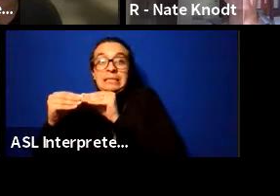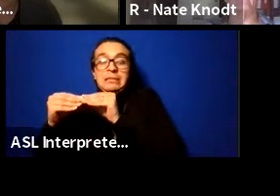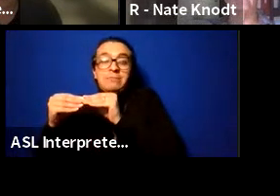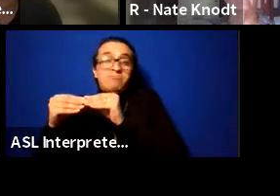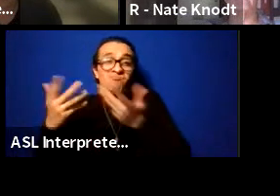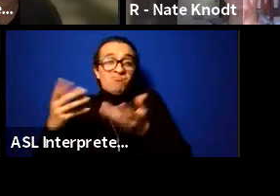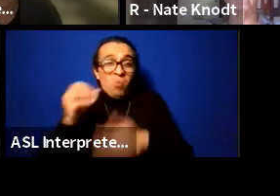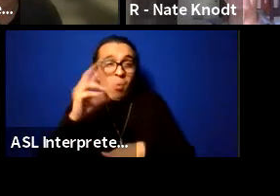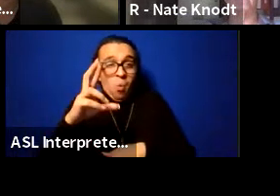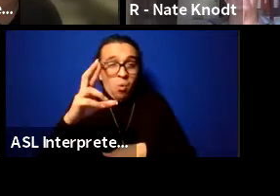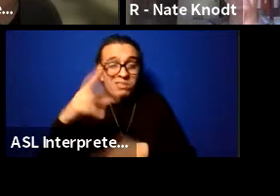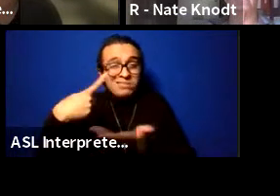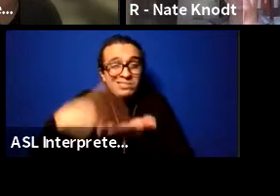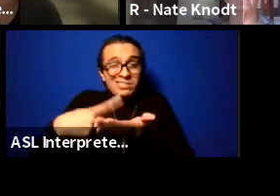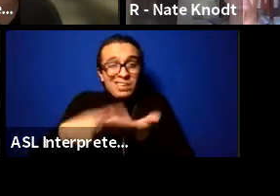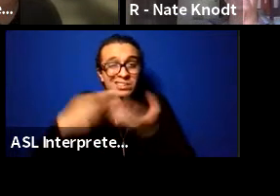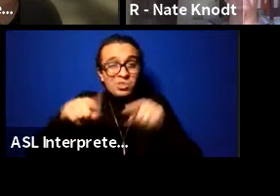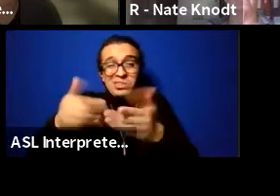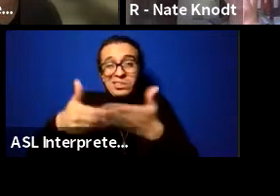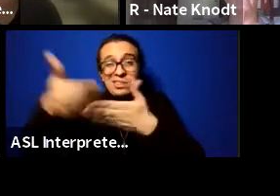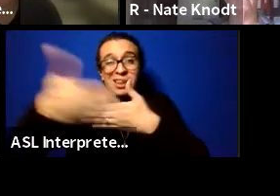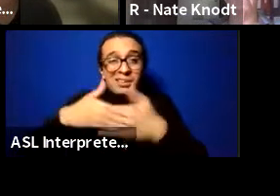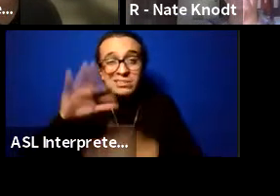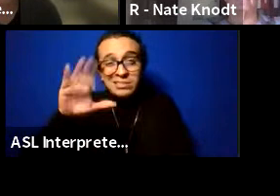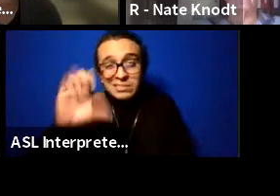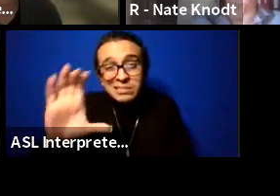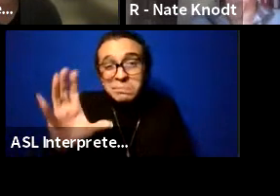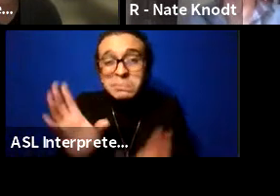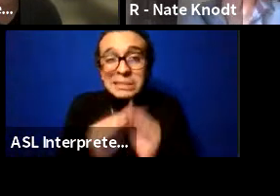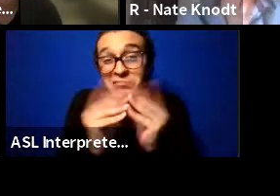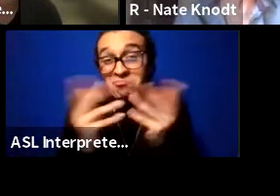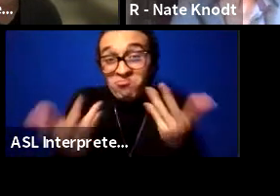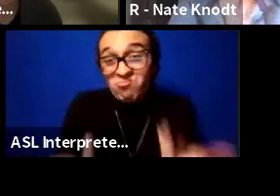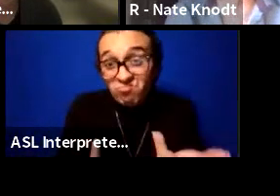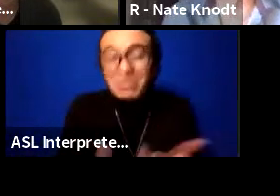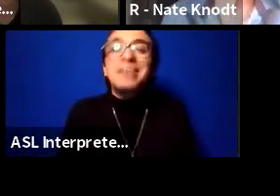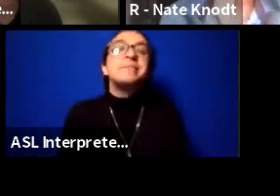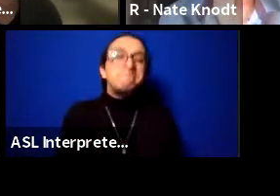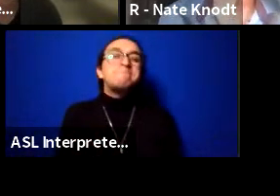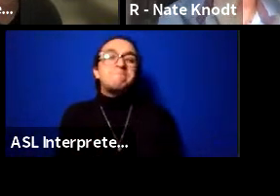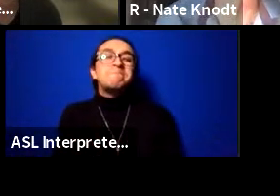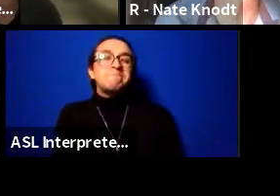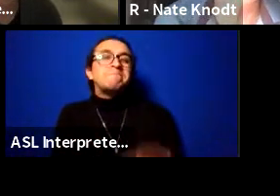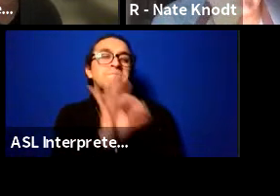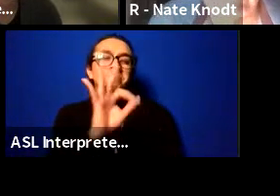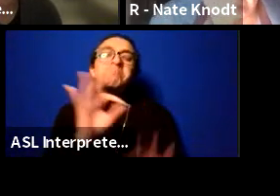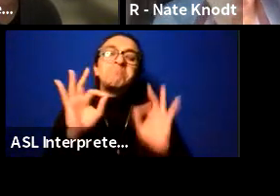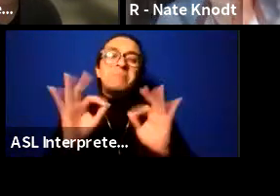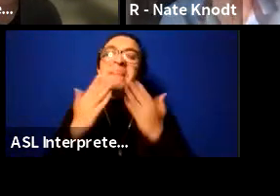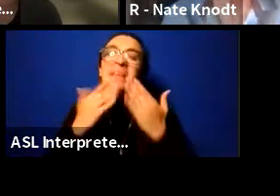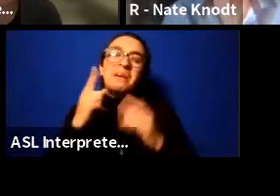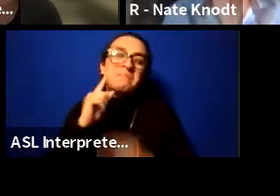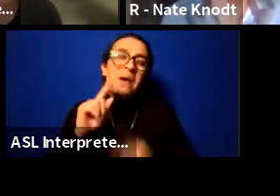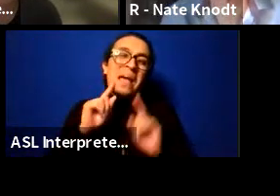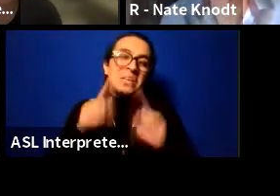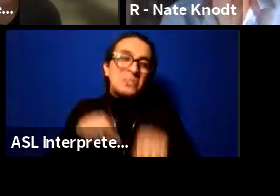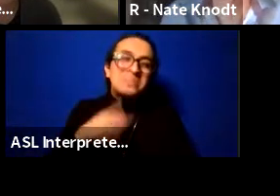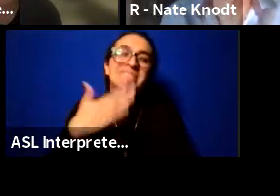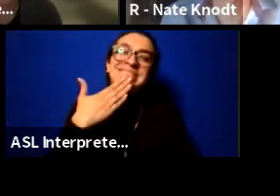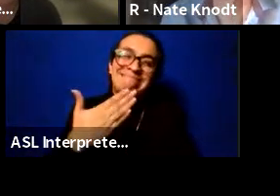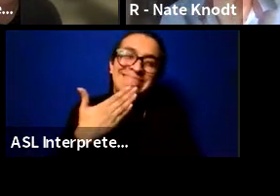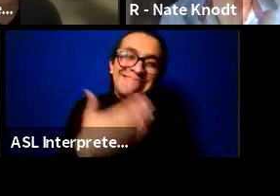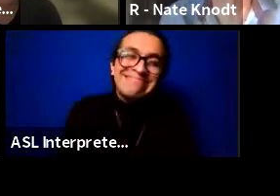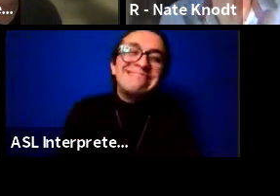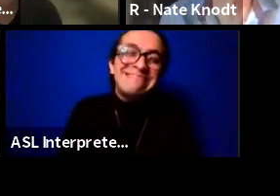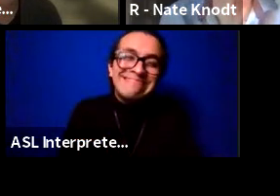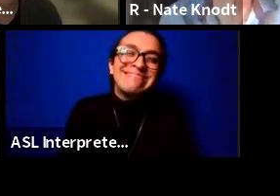next CSC meeting, depending on the measure. Perfect. Thank you for asking that, or answering that. Sorry, I asked. It's been a long